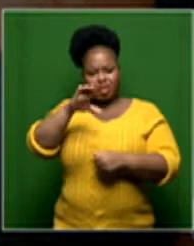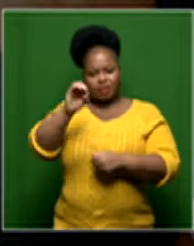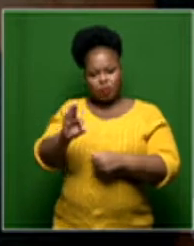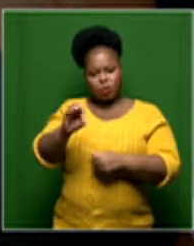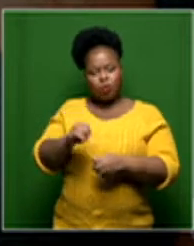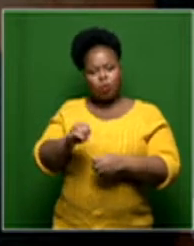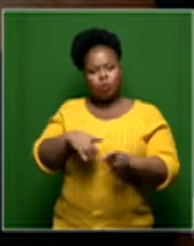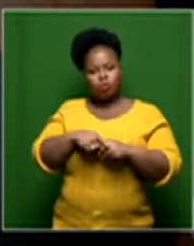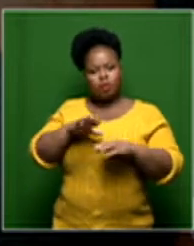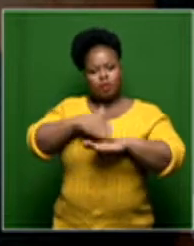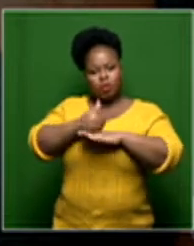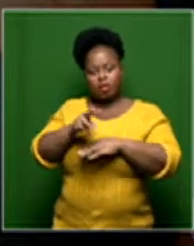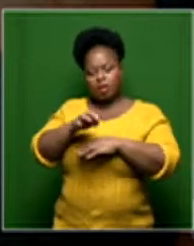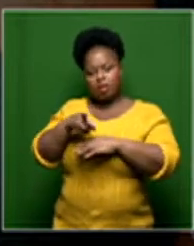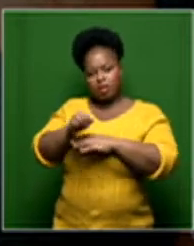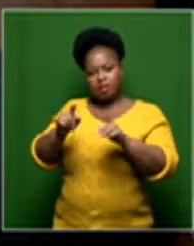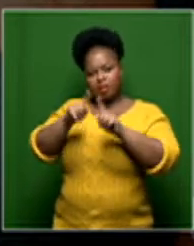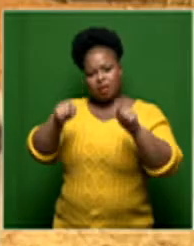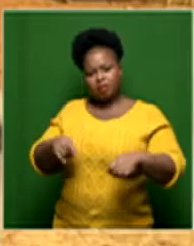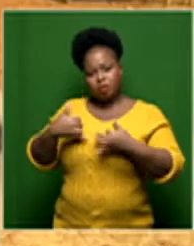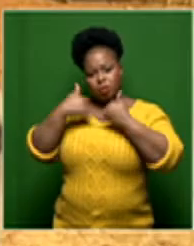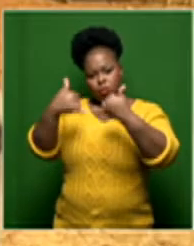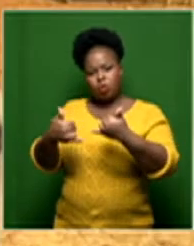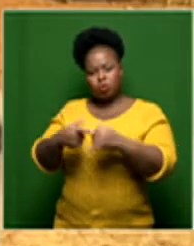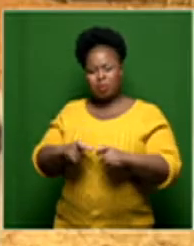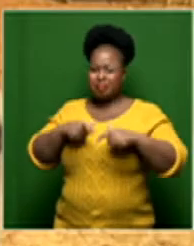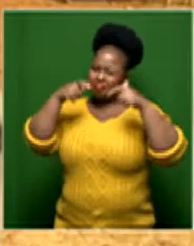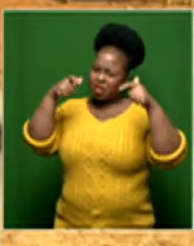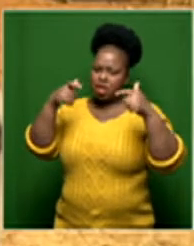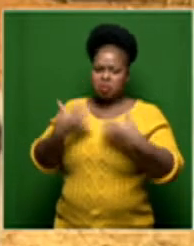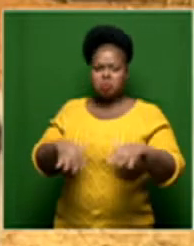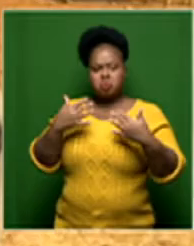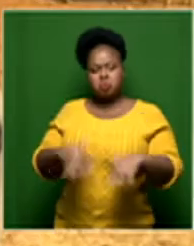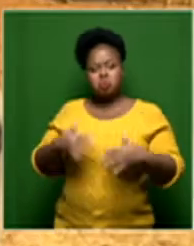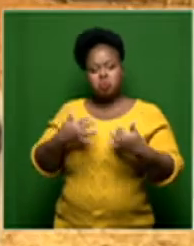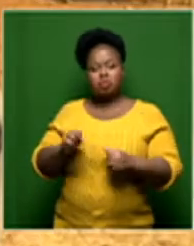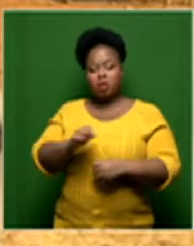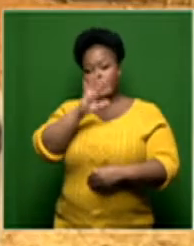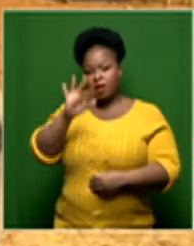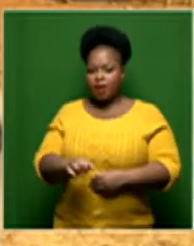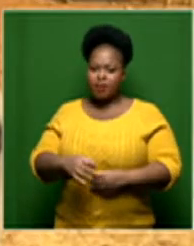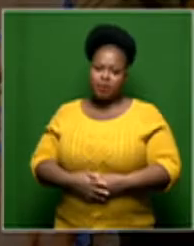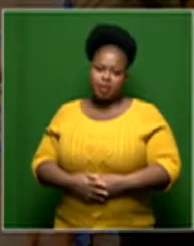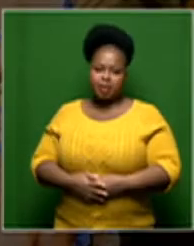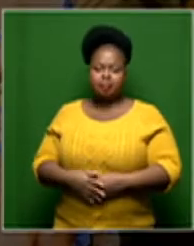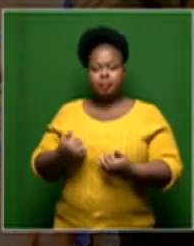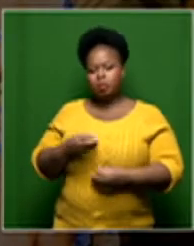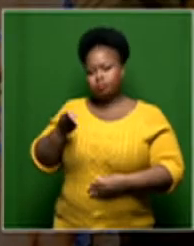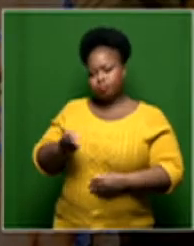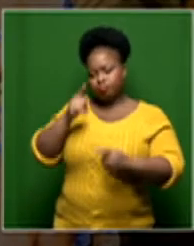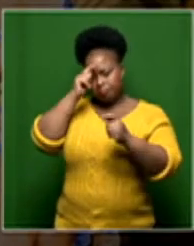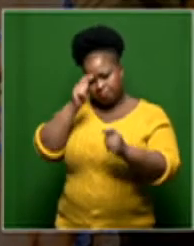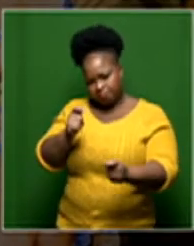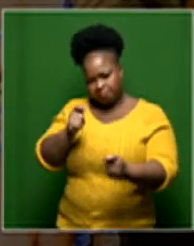the founder of the Naledi Theatre Awards, one of the biggest and most prestigious theatre awards in South Africa. To help us pay